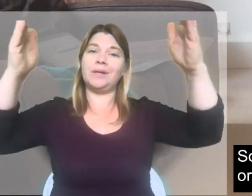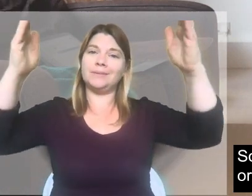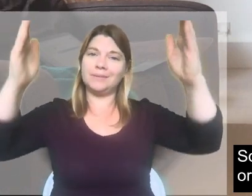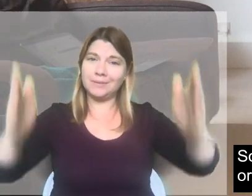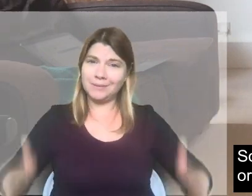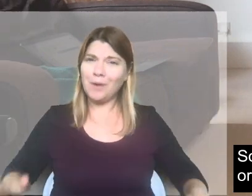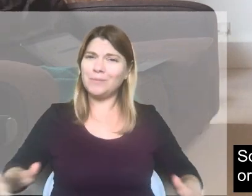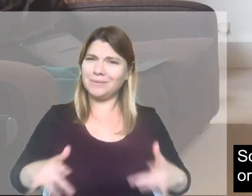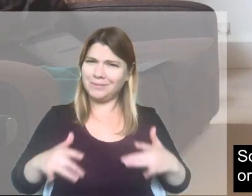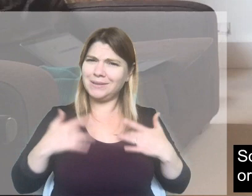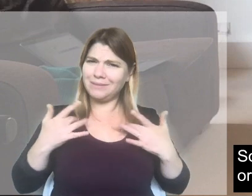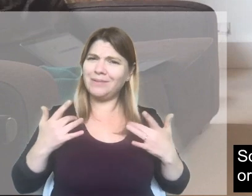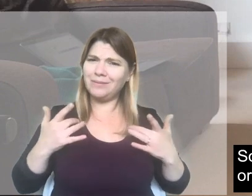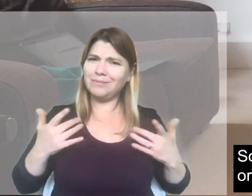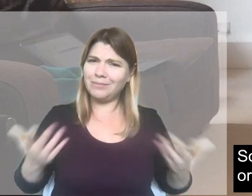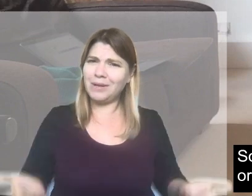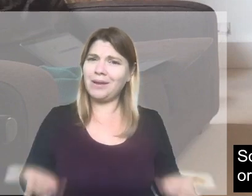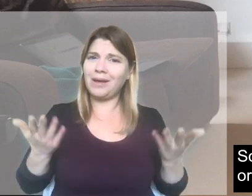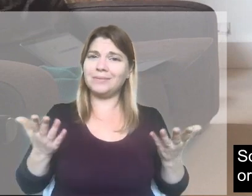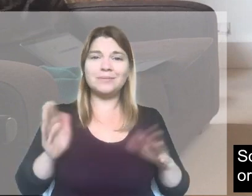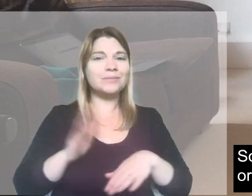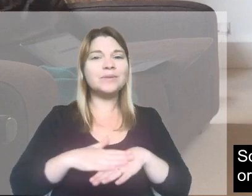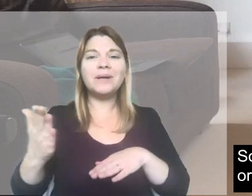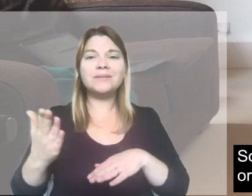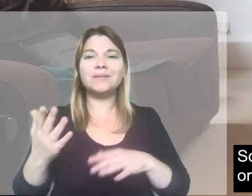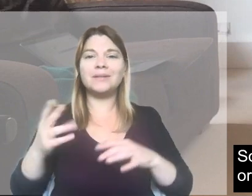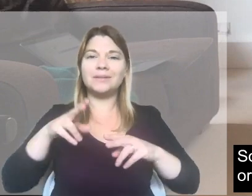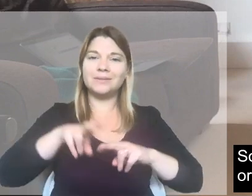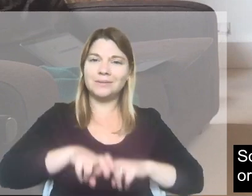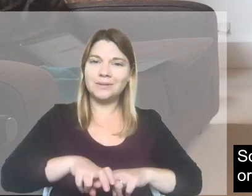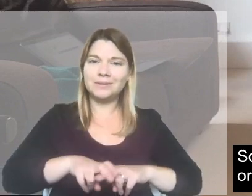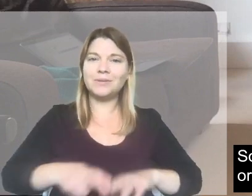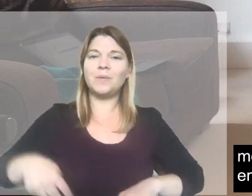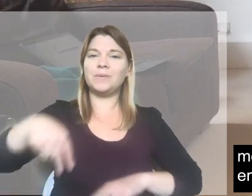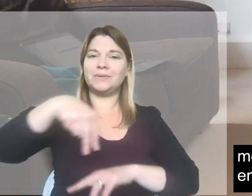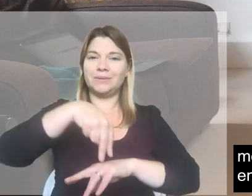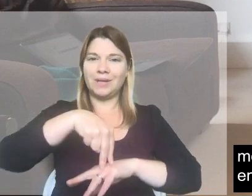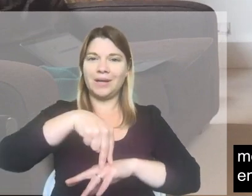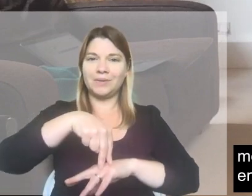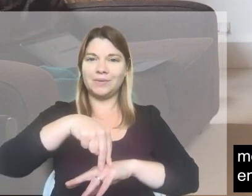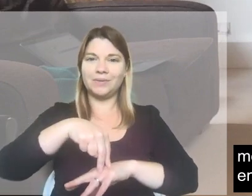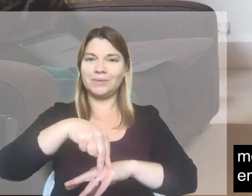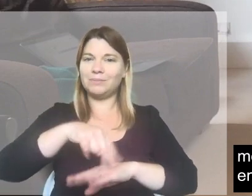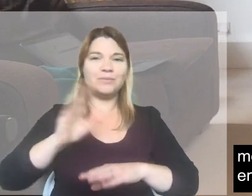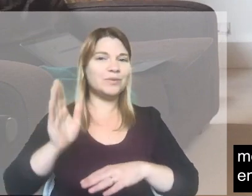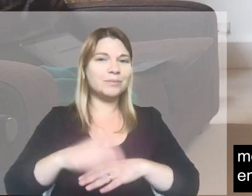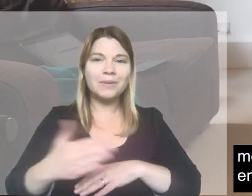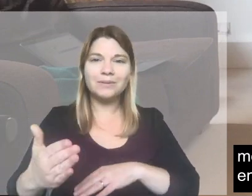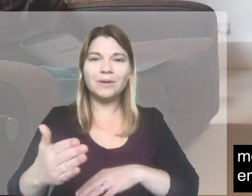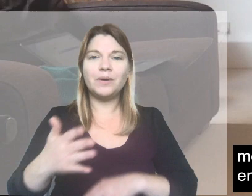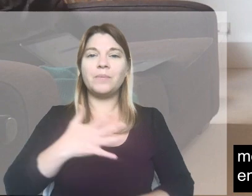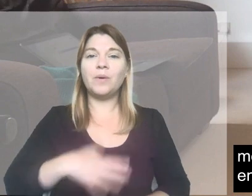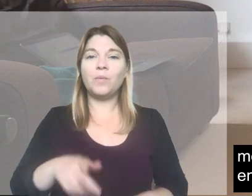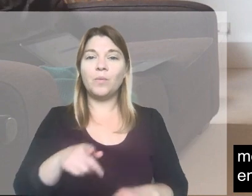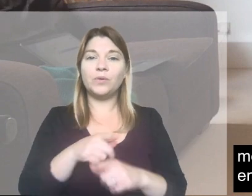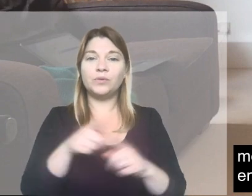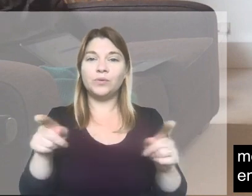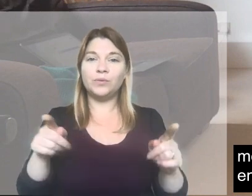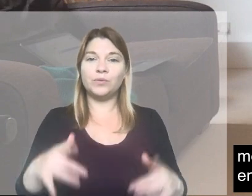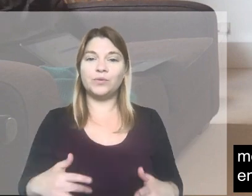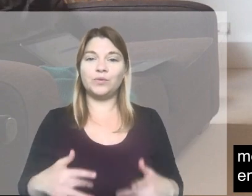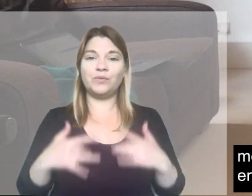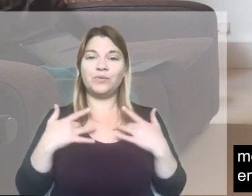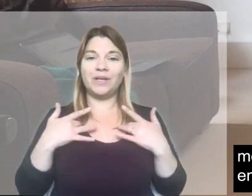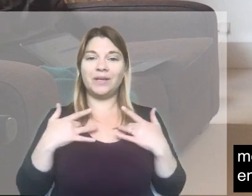So whether you're seated in your chair or whether you're standing, just take a moment to really feel, first of all, the